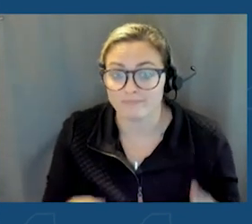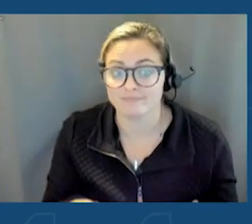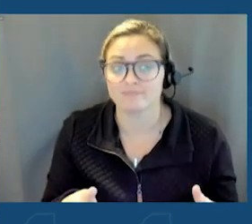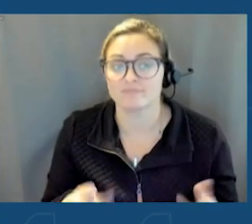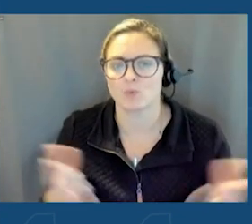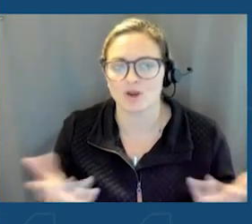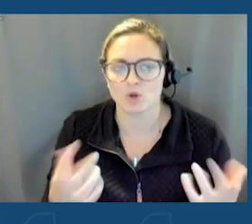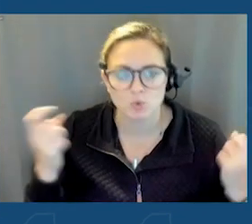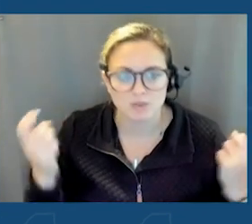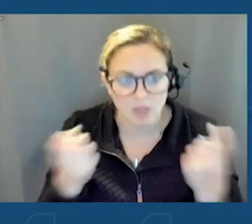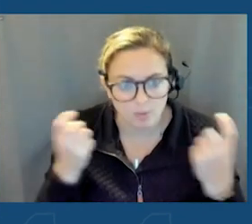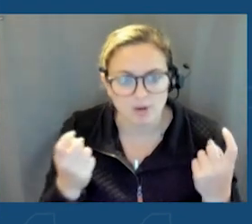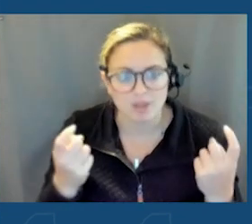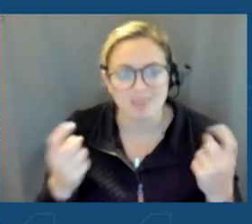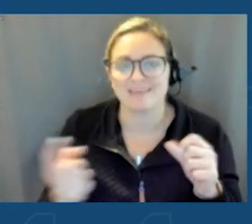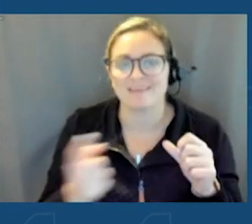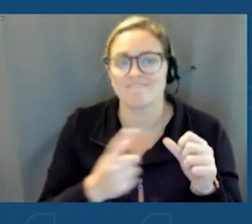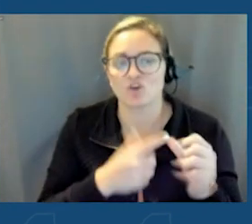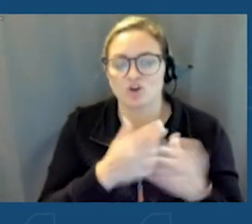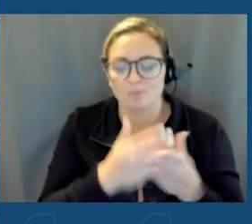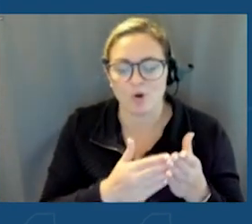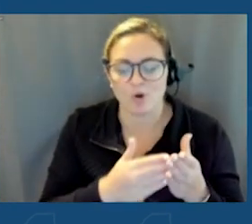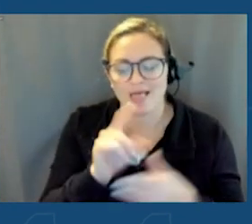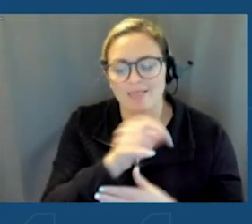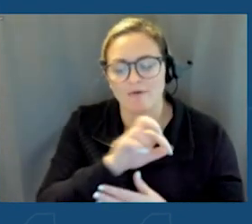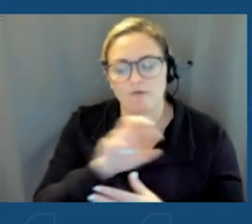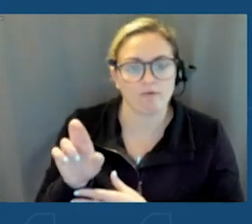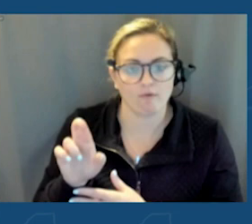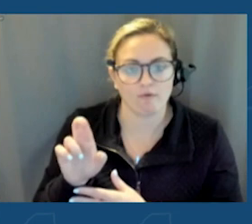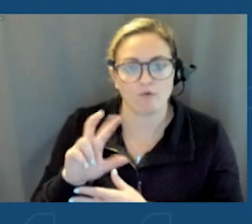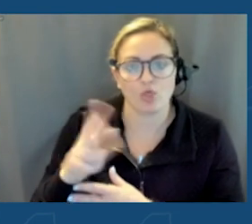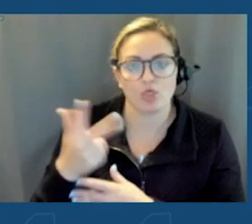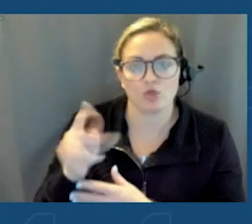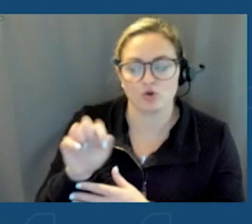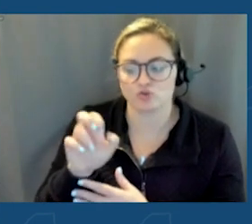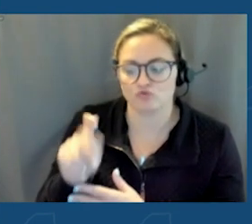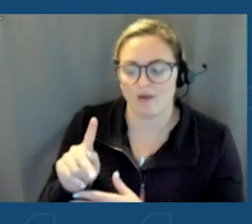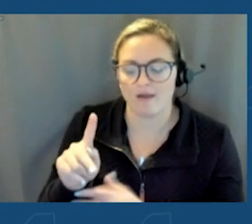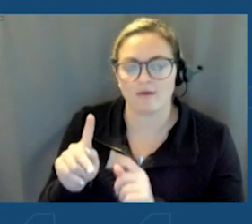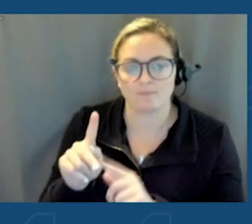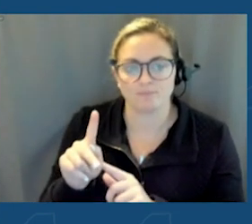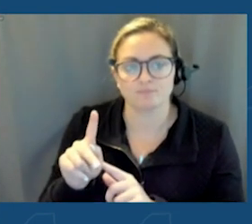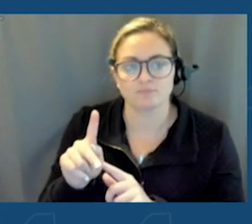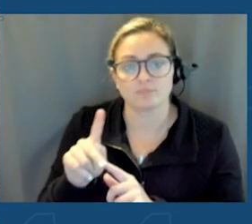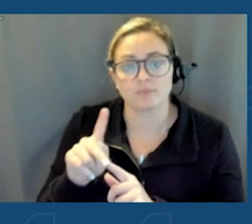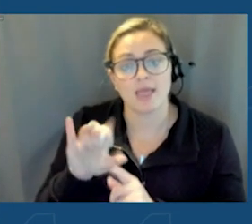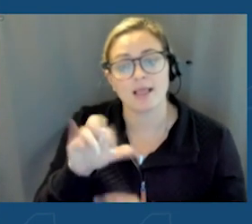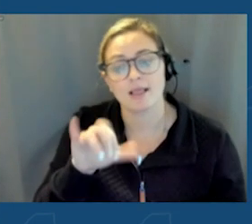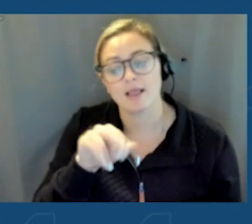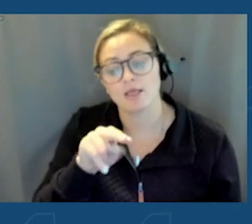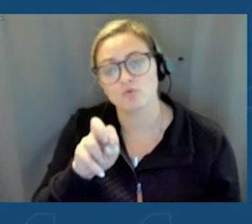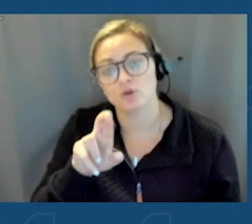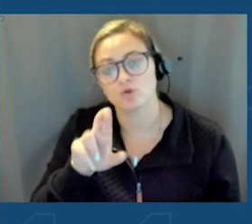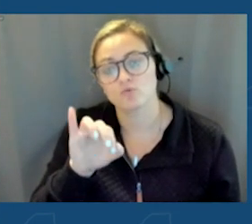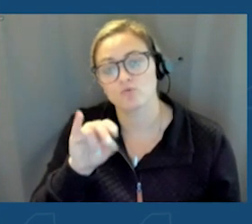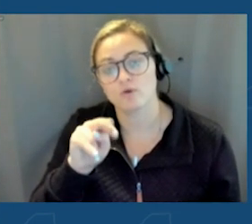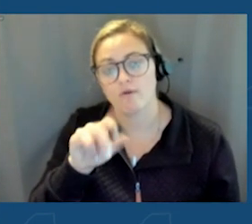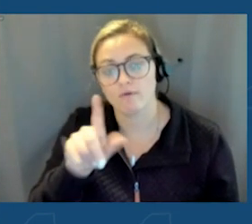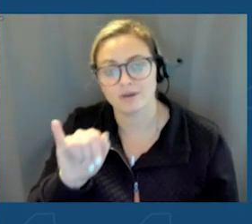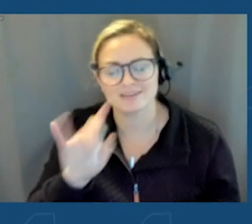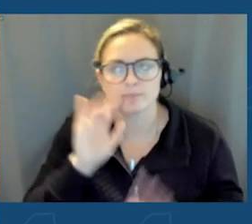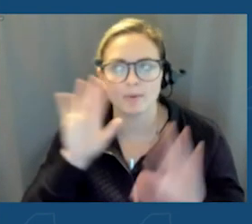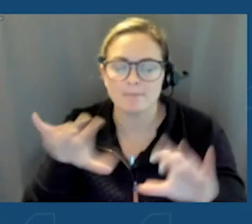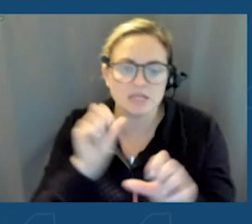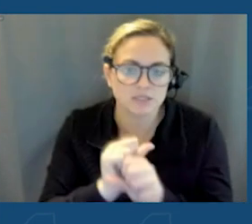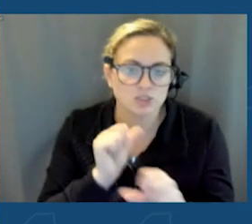to celebrate the first segment of the LIR third track. Also, Catherine Rinaldi. Catherine Rinaldi is doing an incredible job as